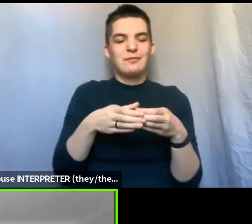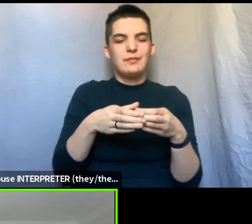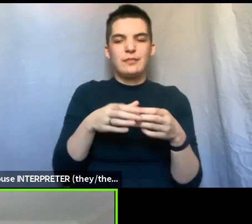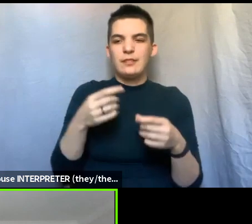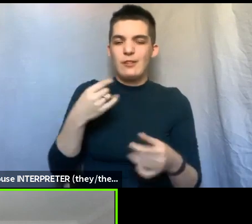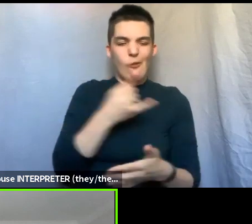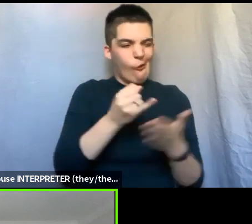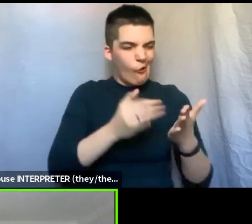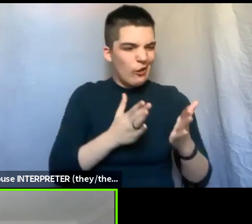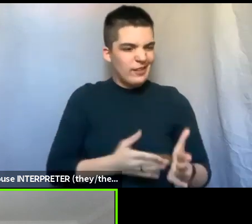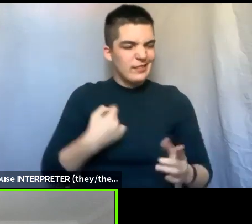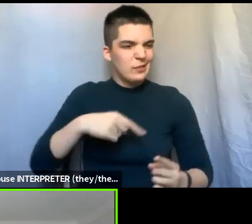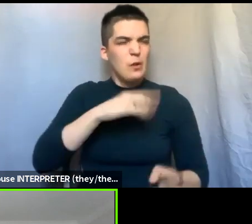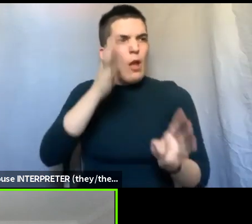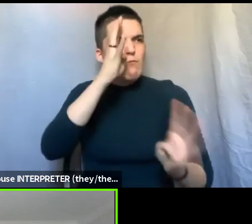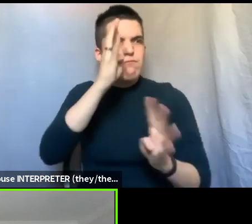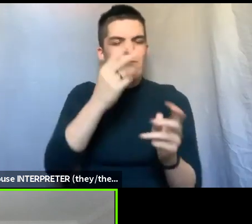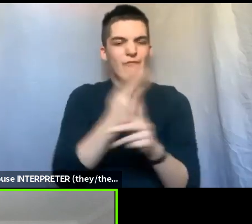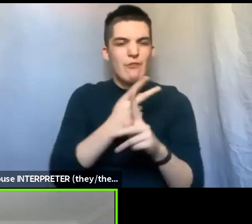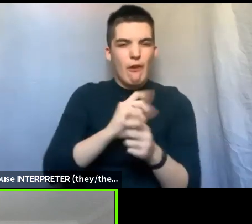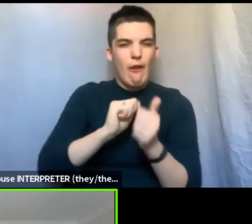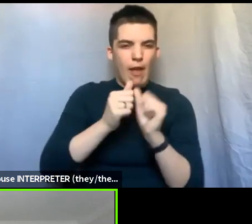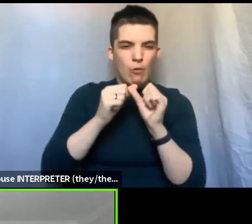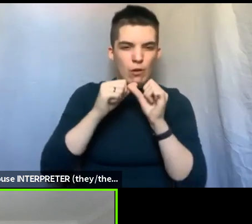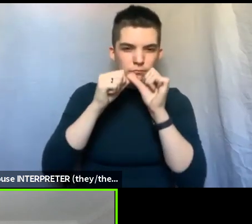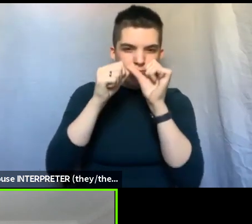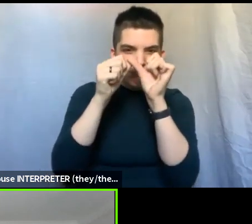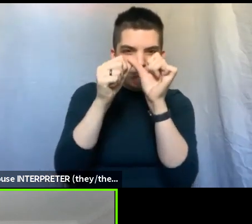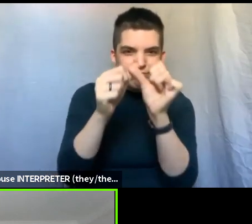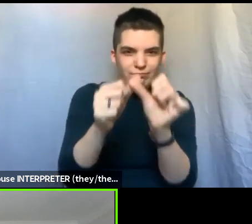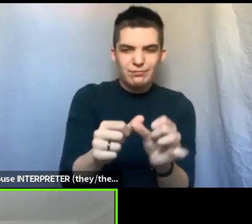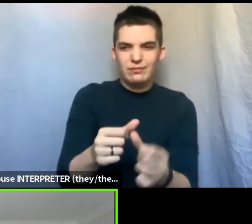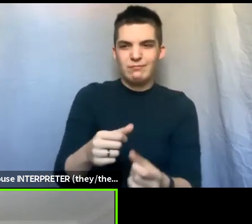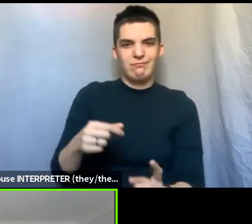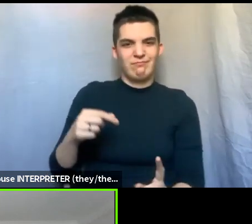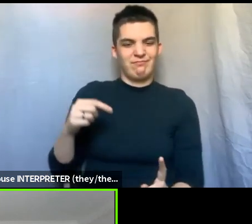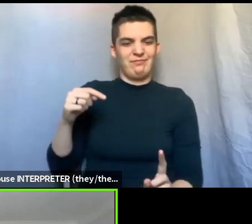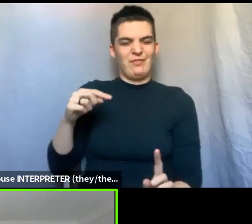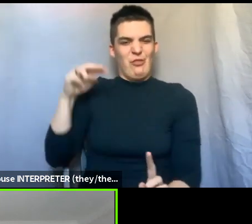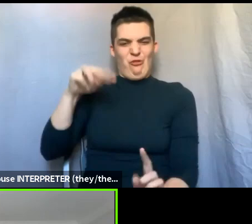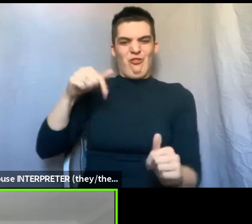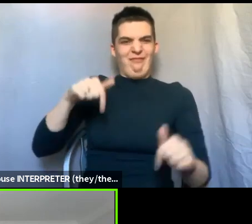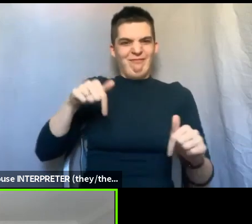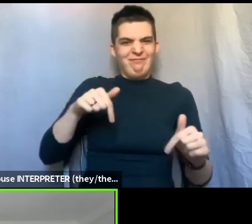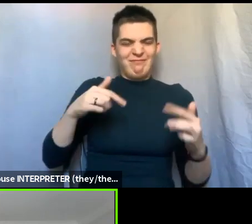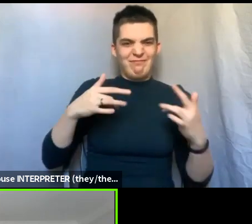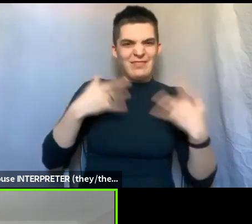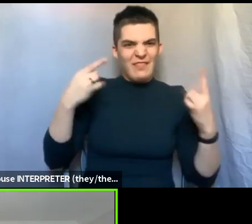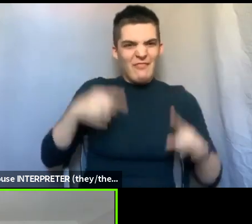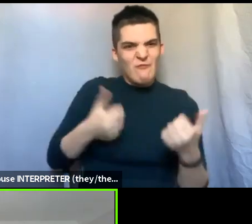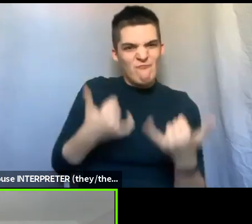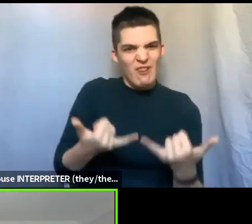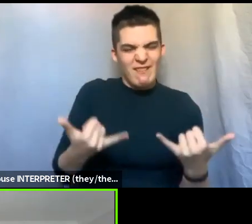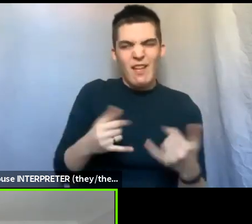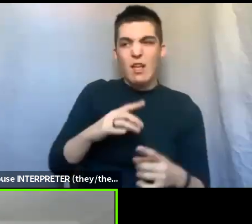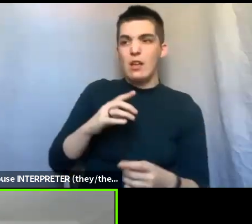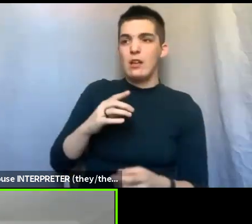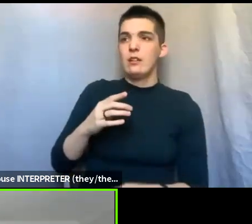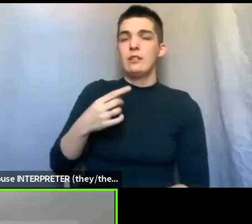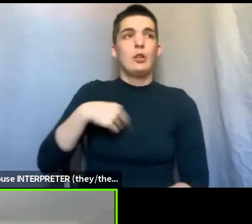find ways to keep going. Look at what we're doing right now. Rather than accepting that there's going to be